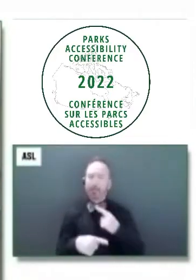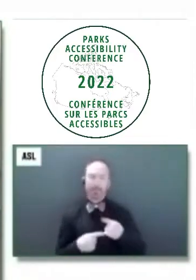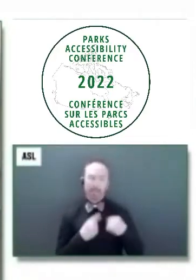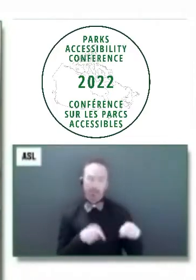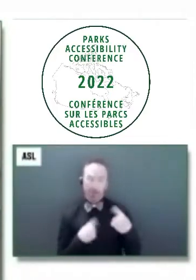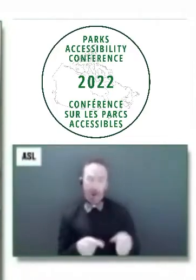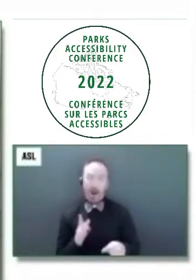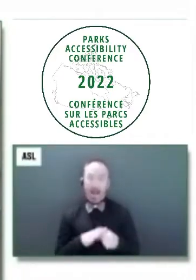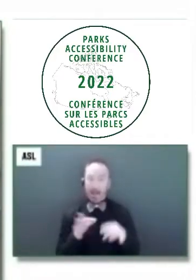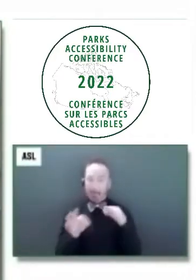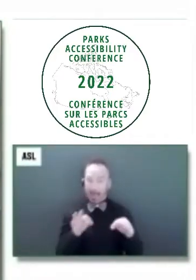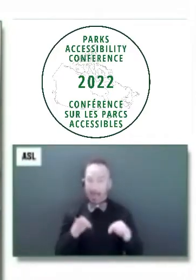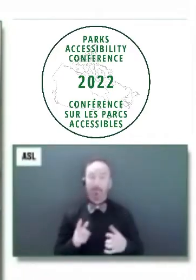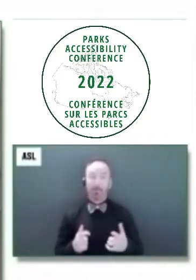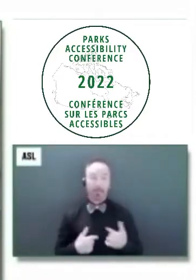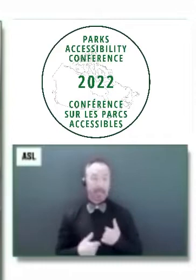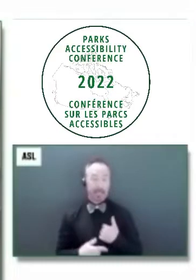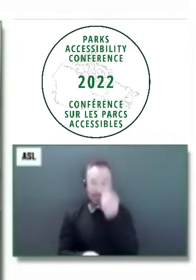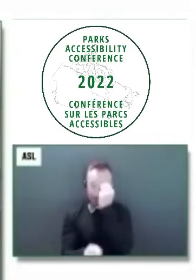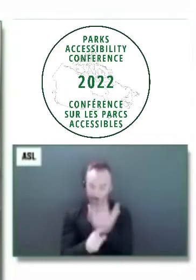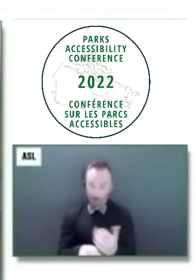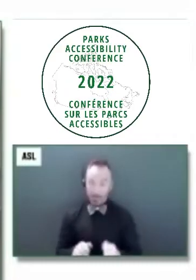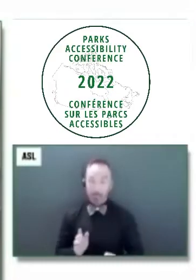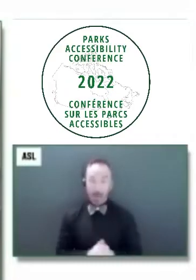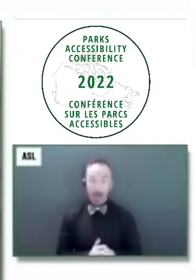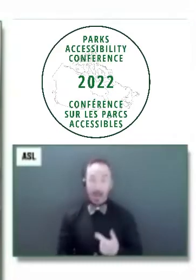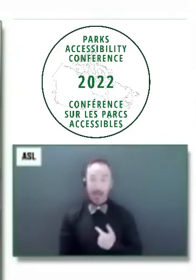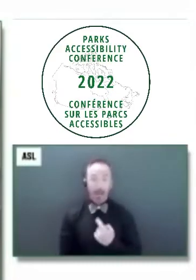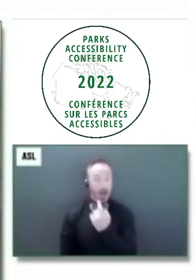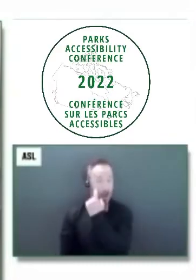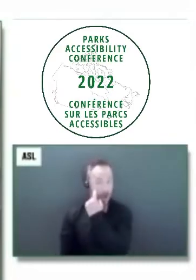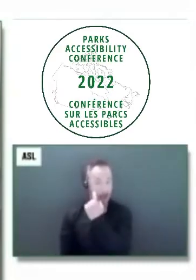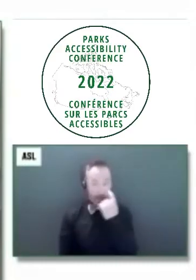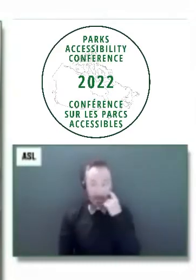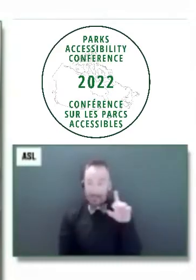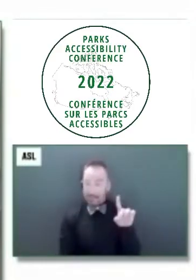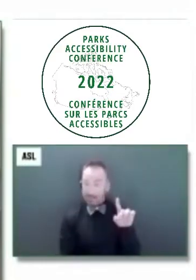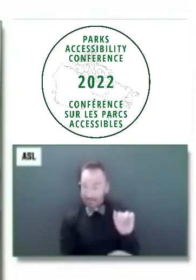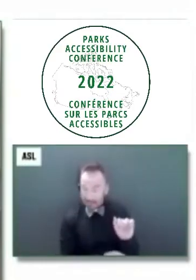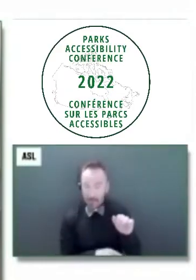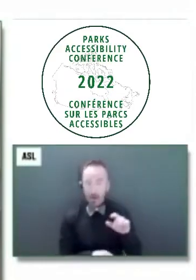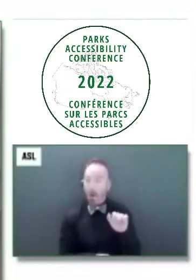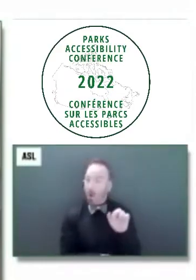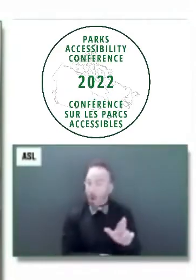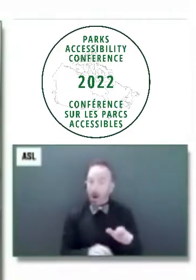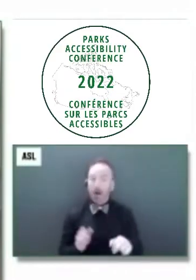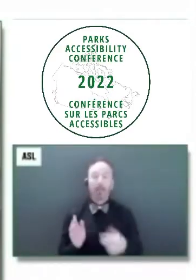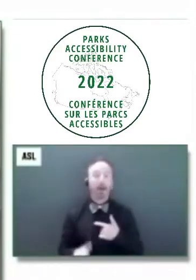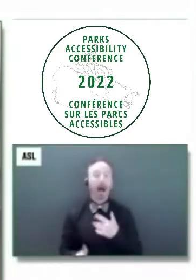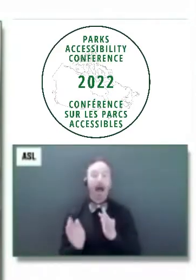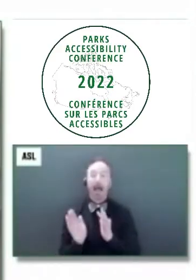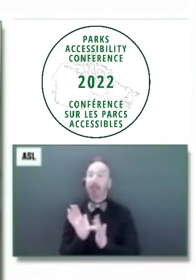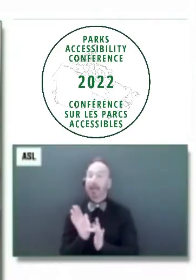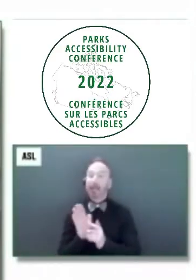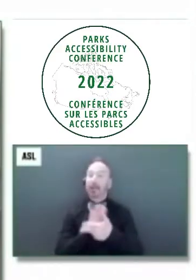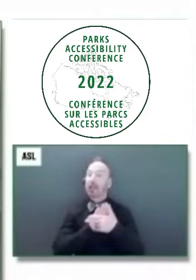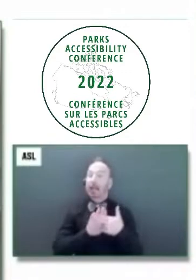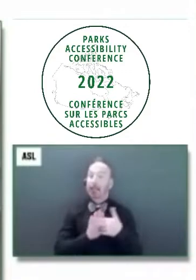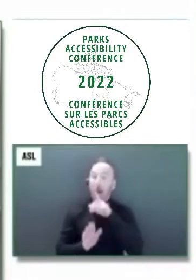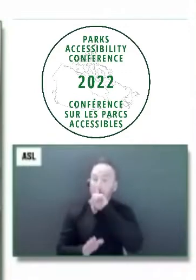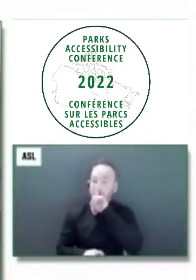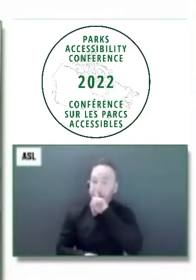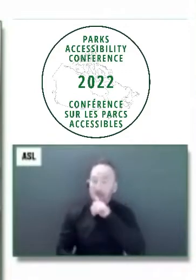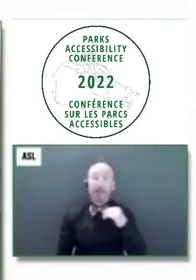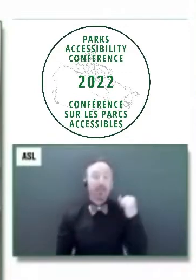seeing disability, and at no point did I tell you the diagnosis of what that was. But of course, that's a bit of a conceit. If you've read my bio or you look me